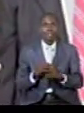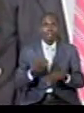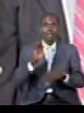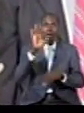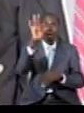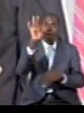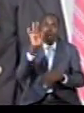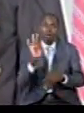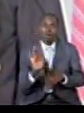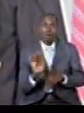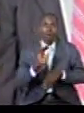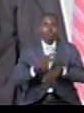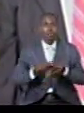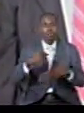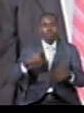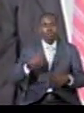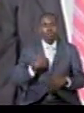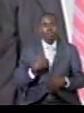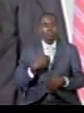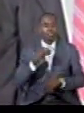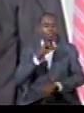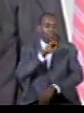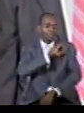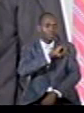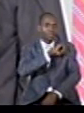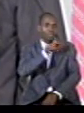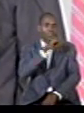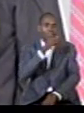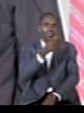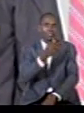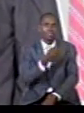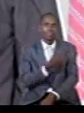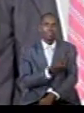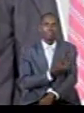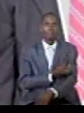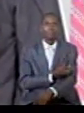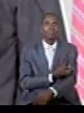appointed unto me authority.